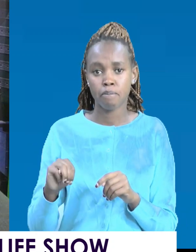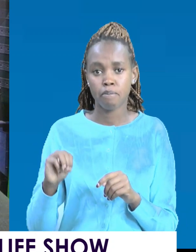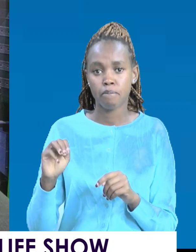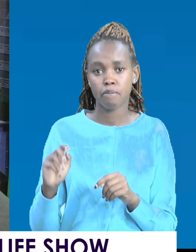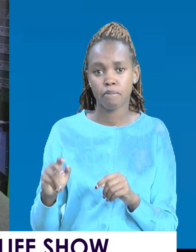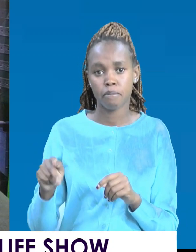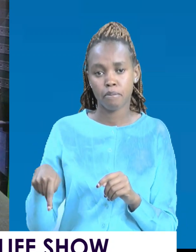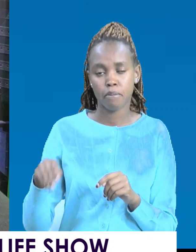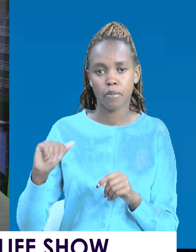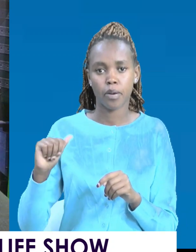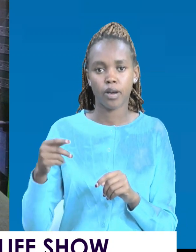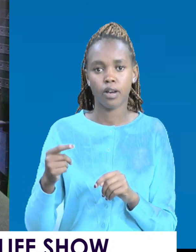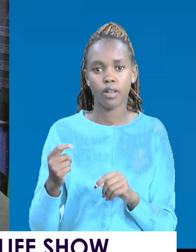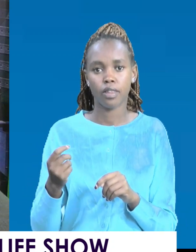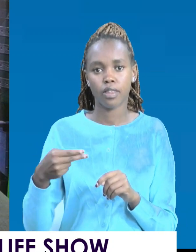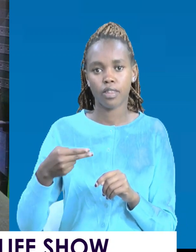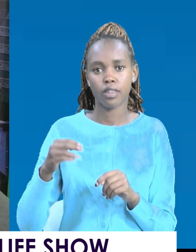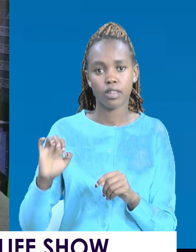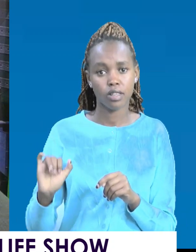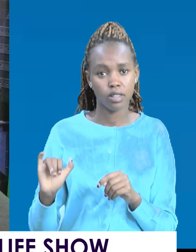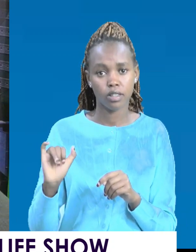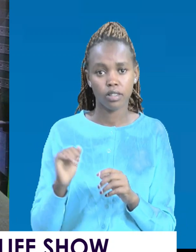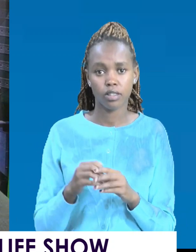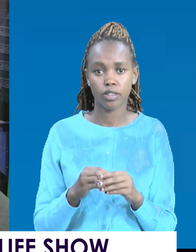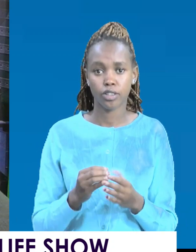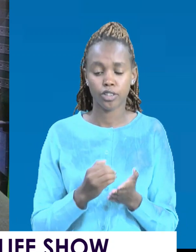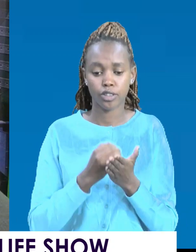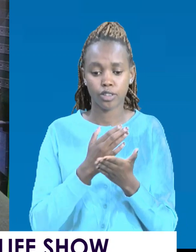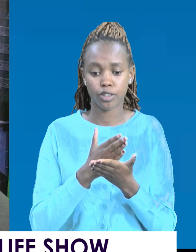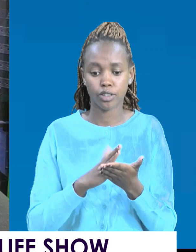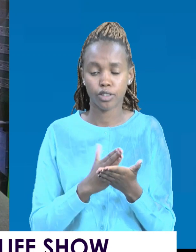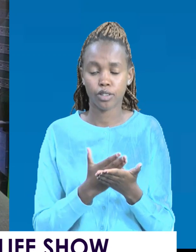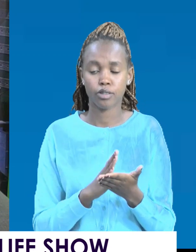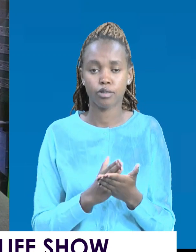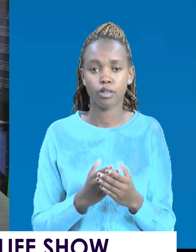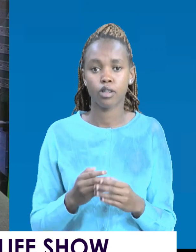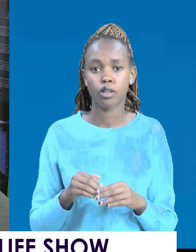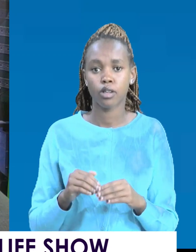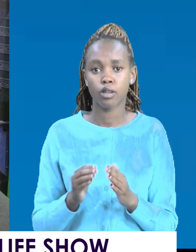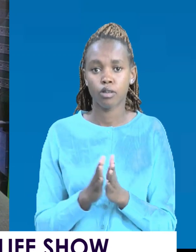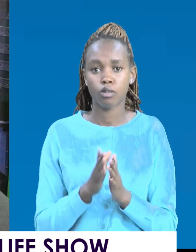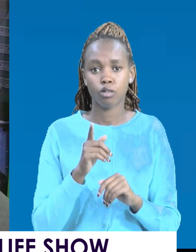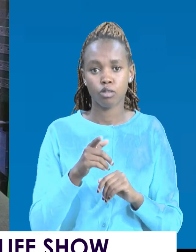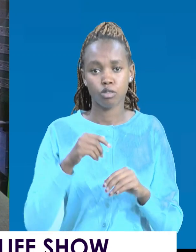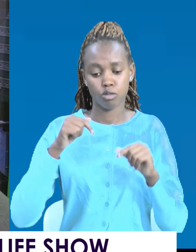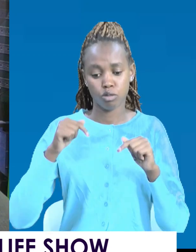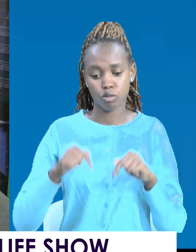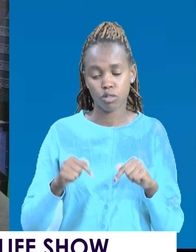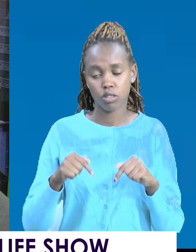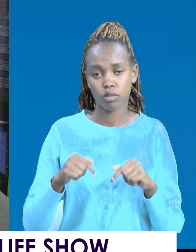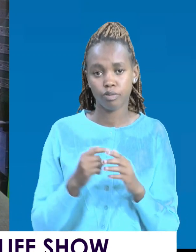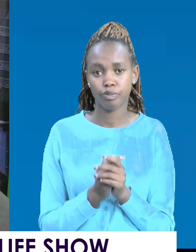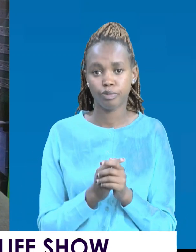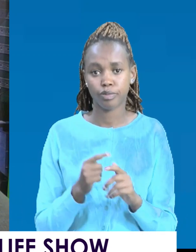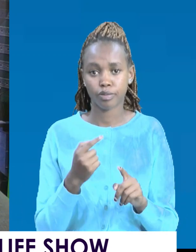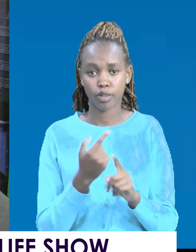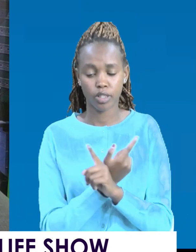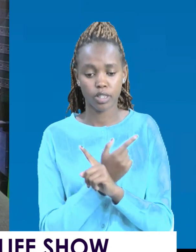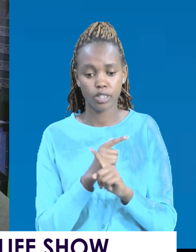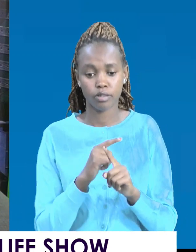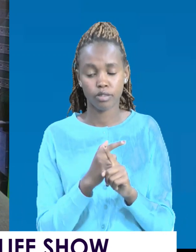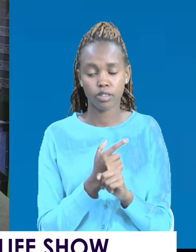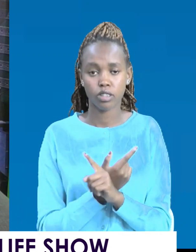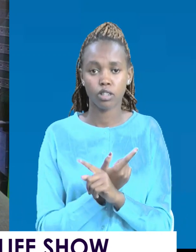biggest tips I can share with you today. You need to put on a different perspective. Look